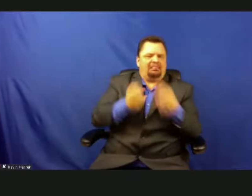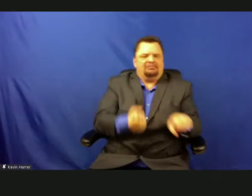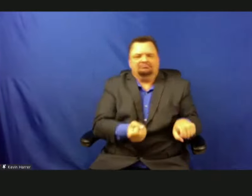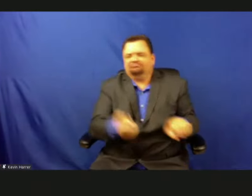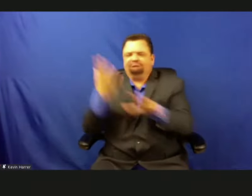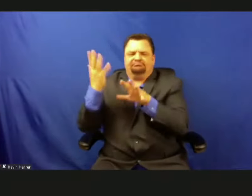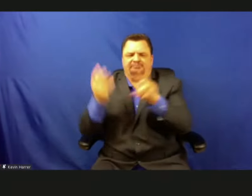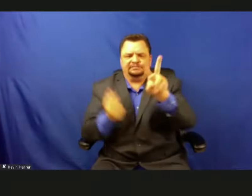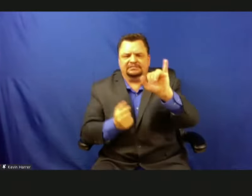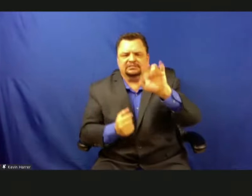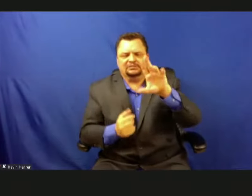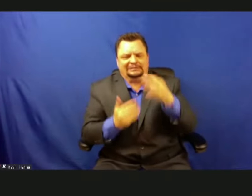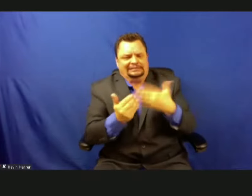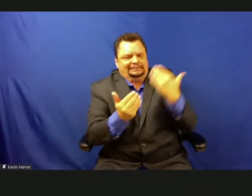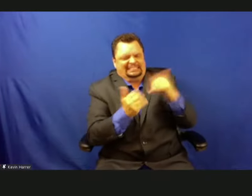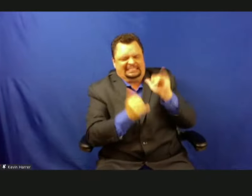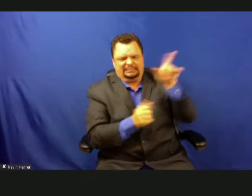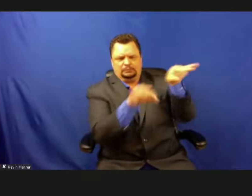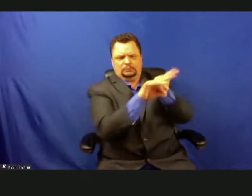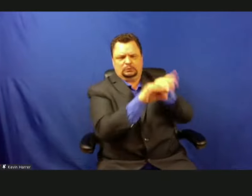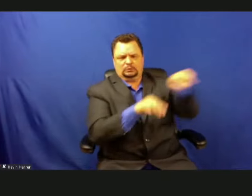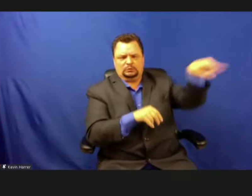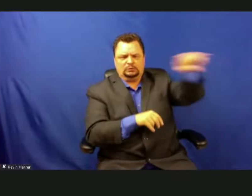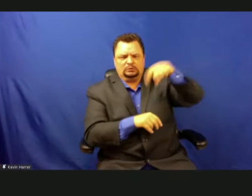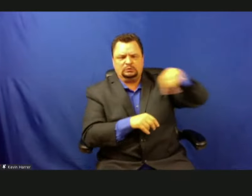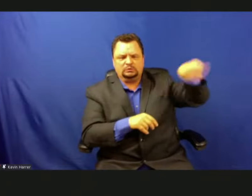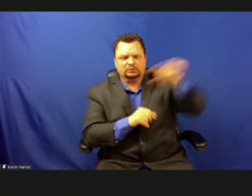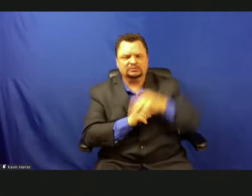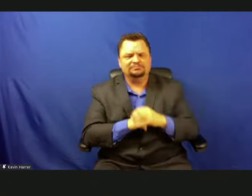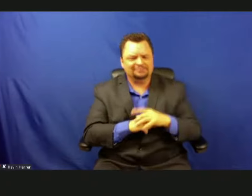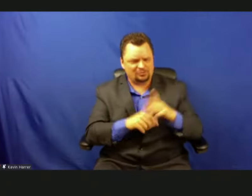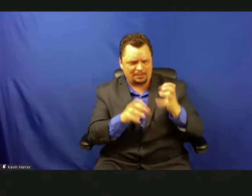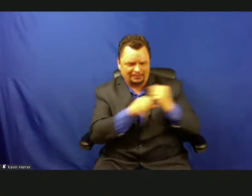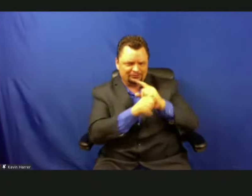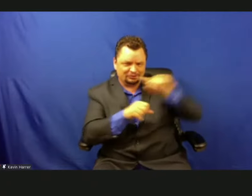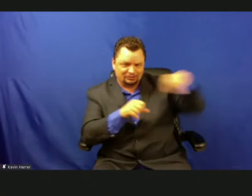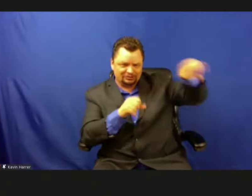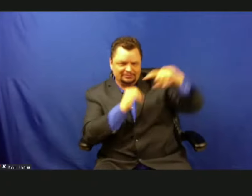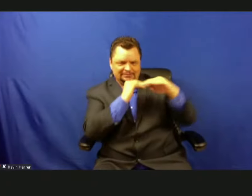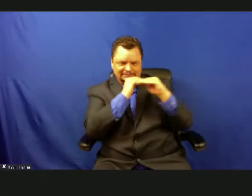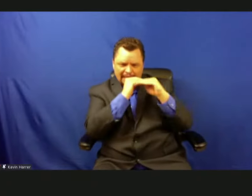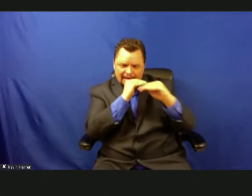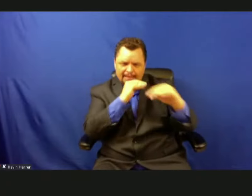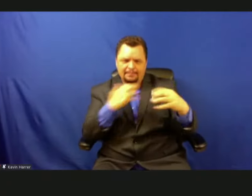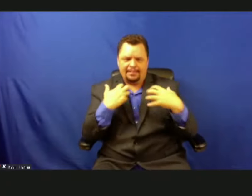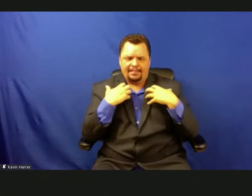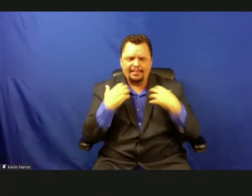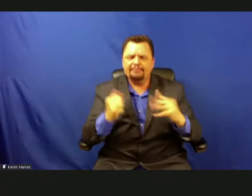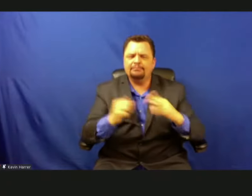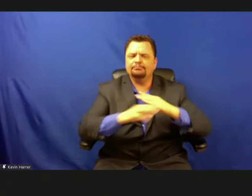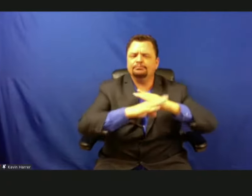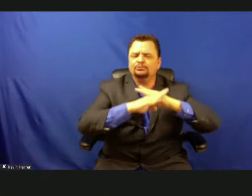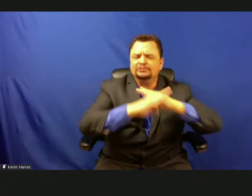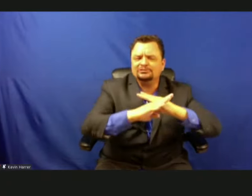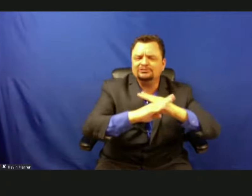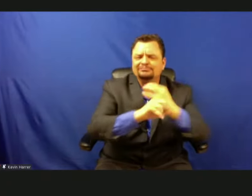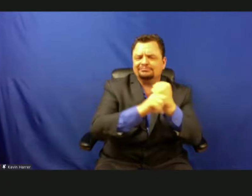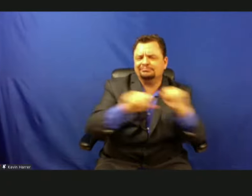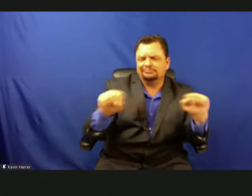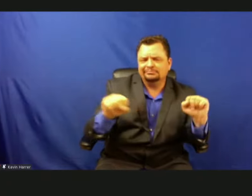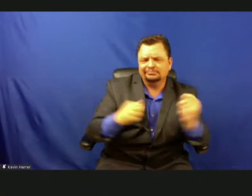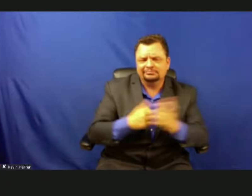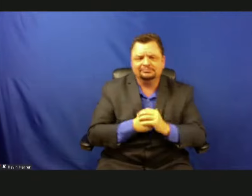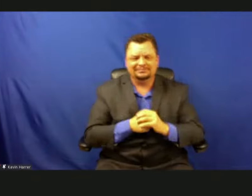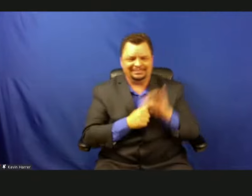less stable antibodies over time than younger, healthier populations. So that's very important. For the general population, it is available the